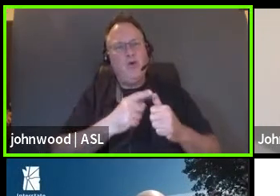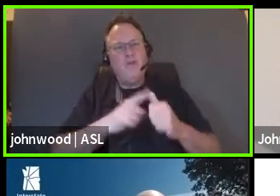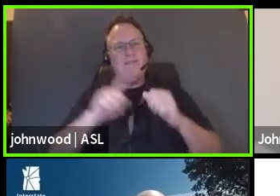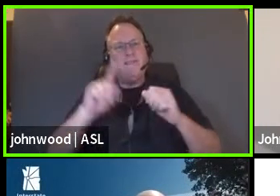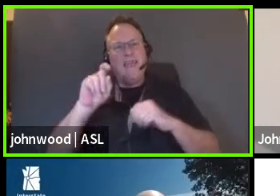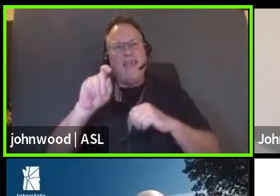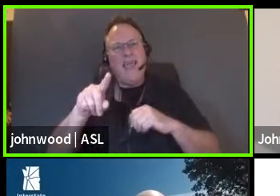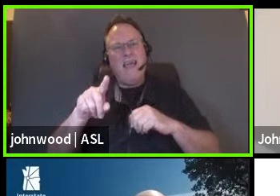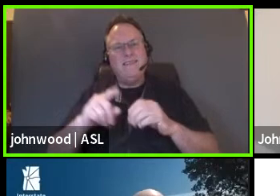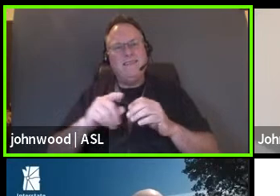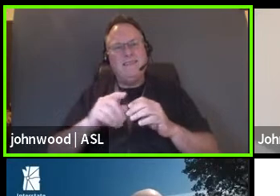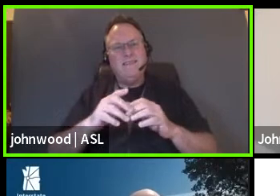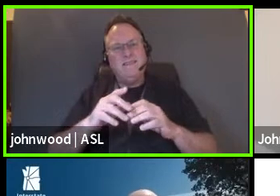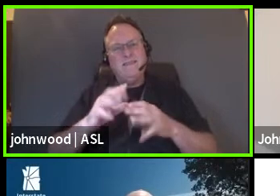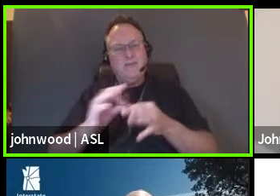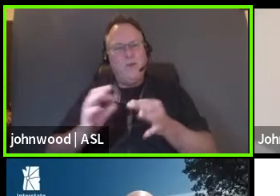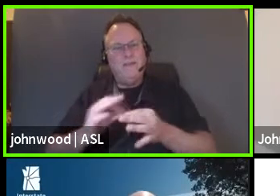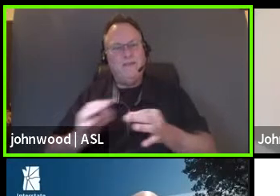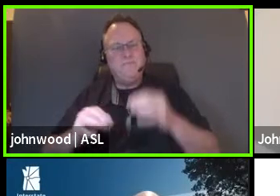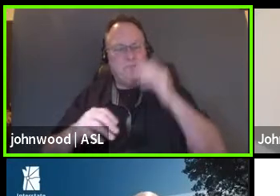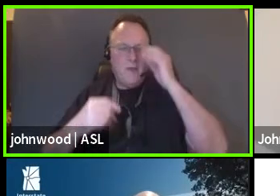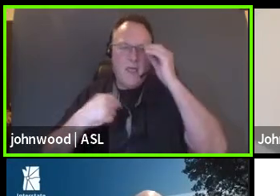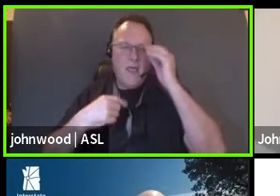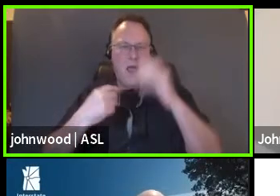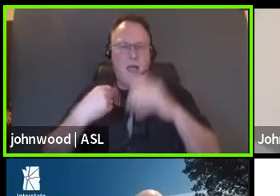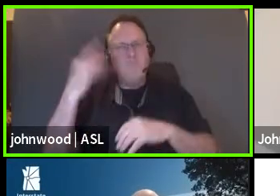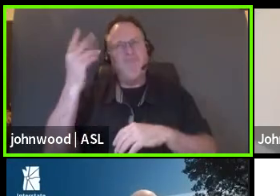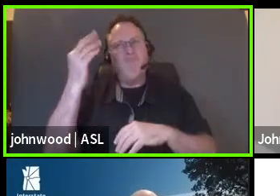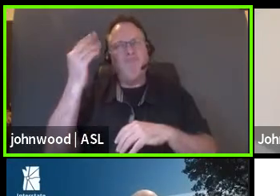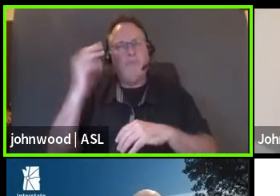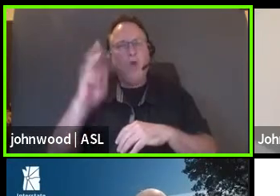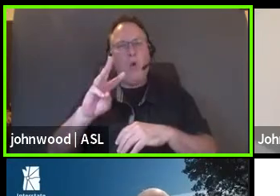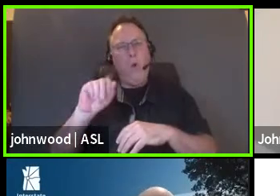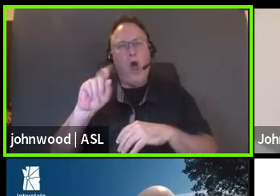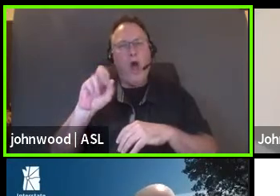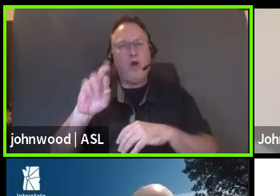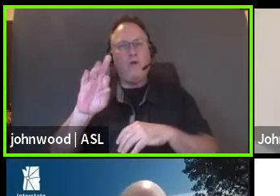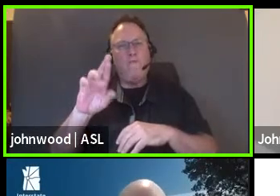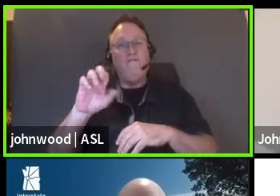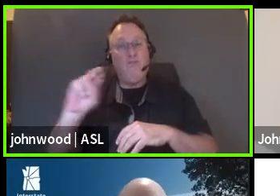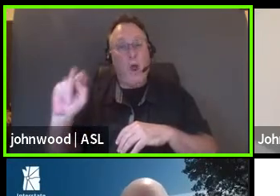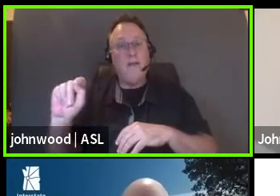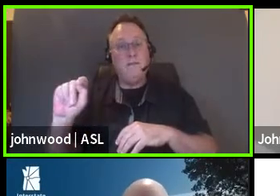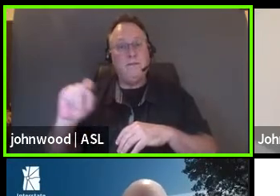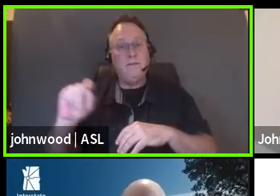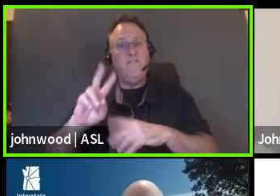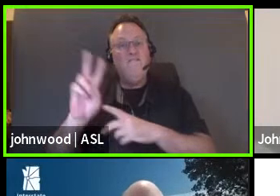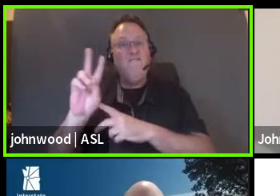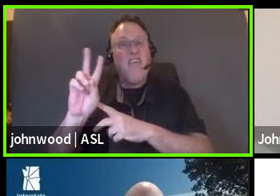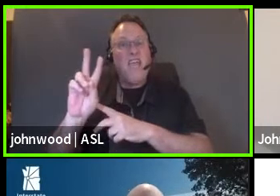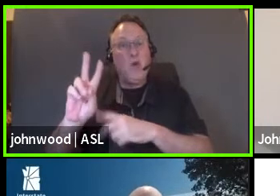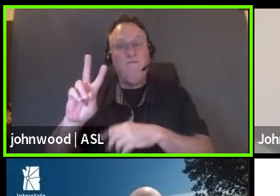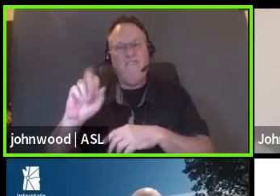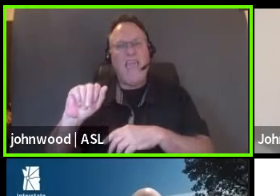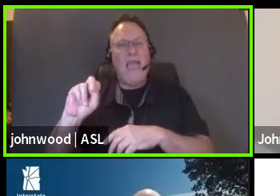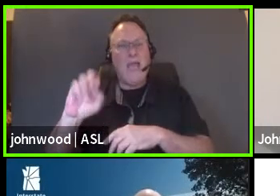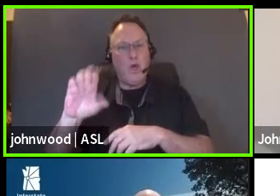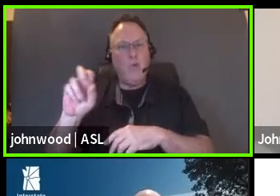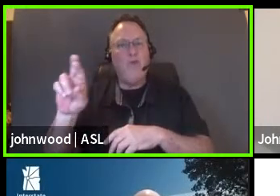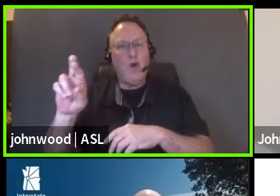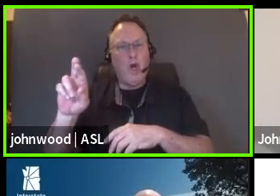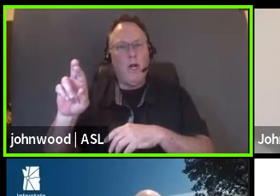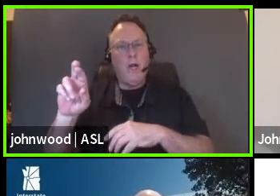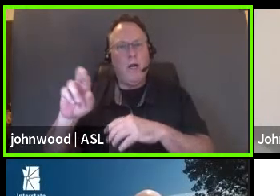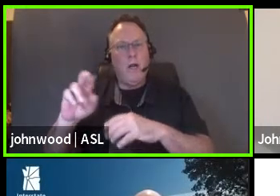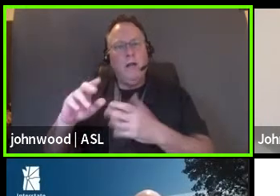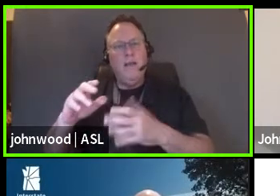question, it made me think about the Vancouver Waterfront Gateway project that's not built yet.